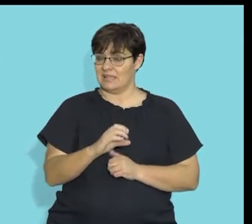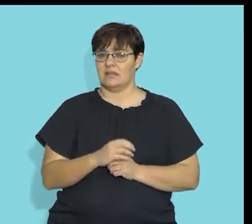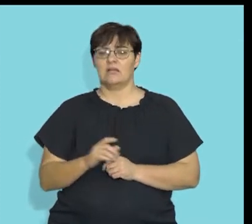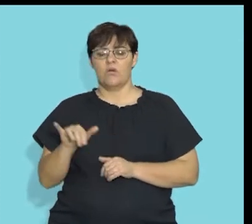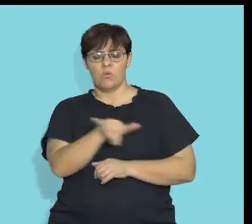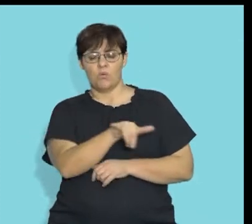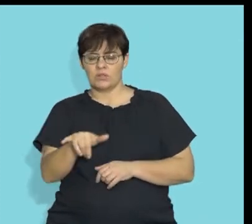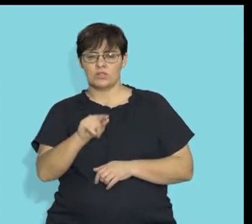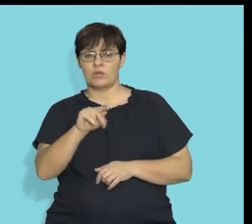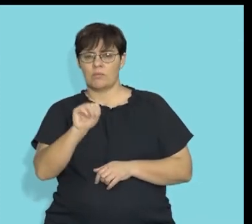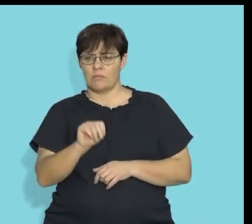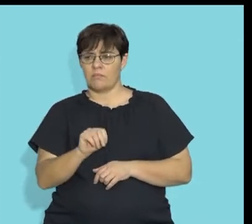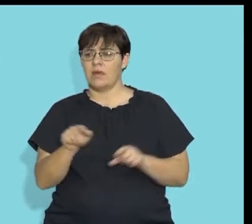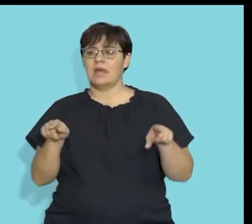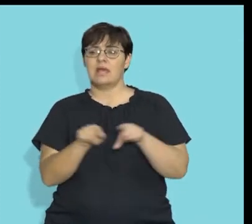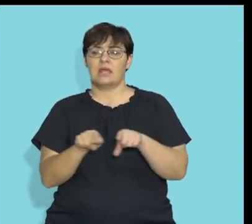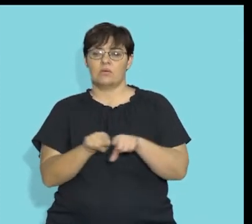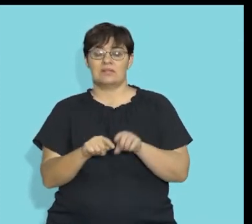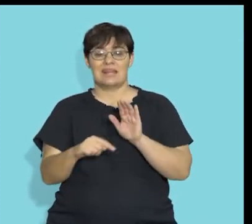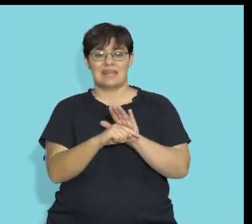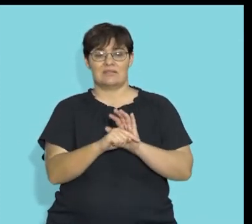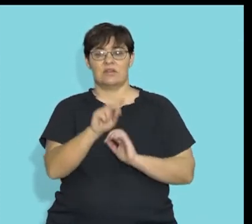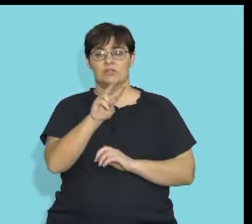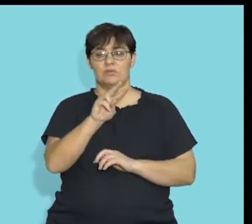saying which term of the pattern will be equal to